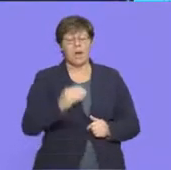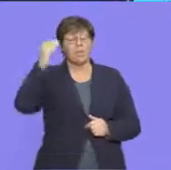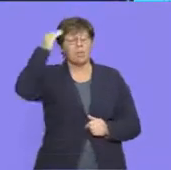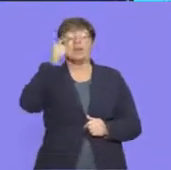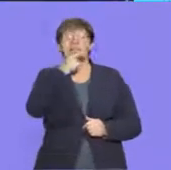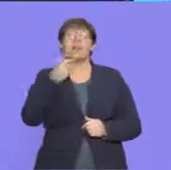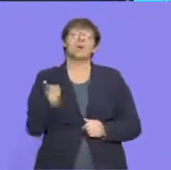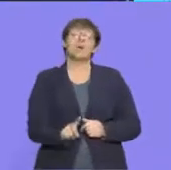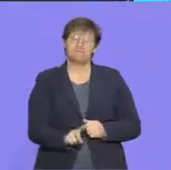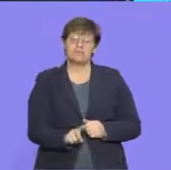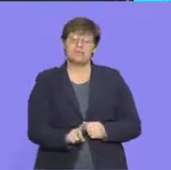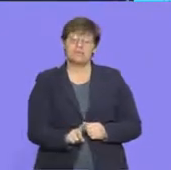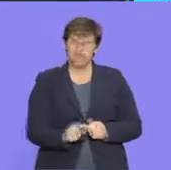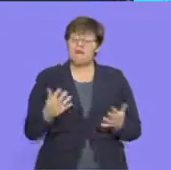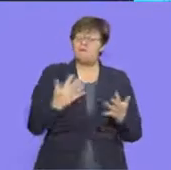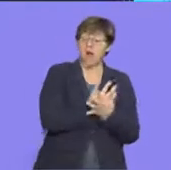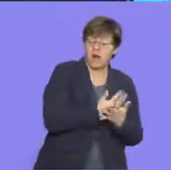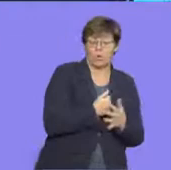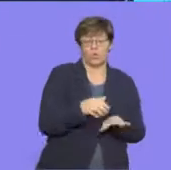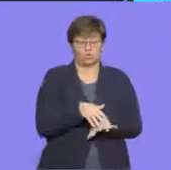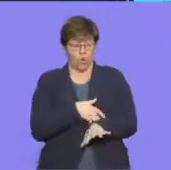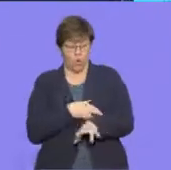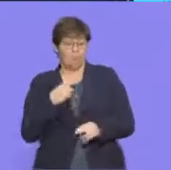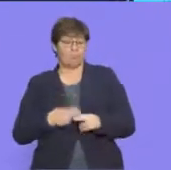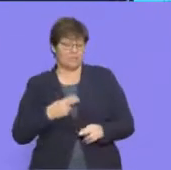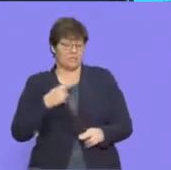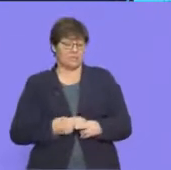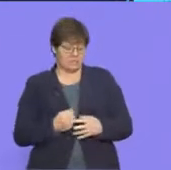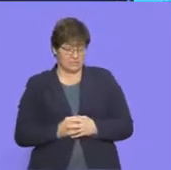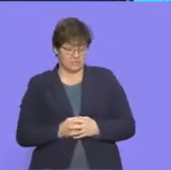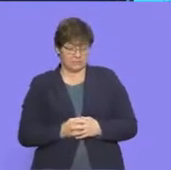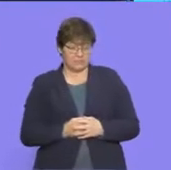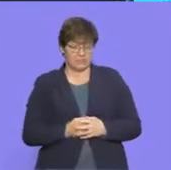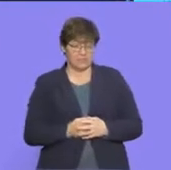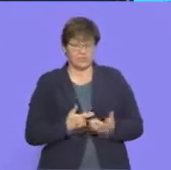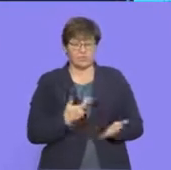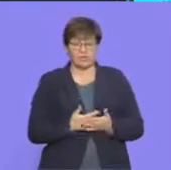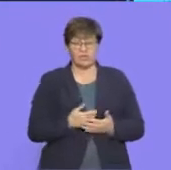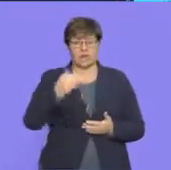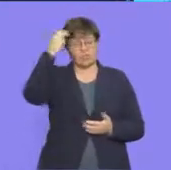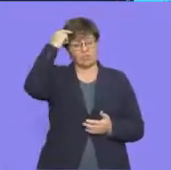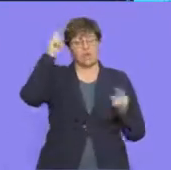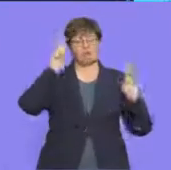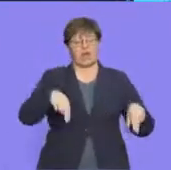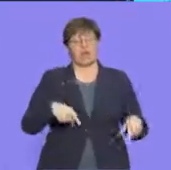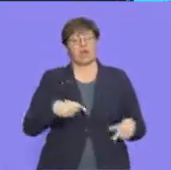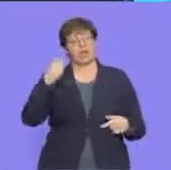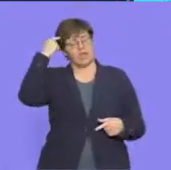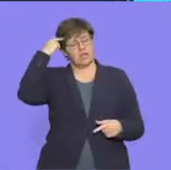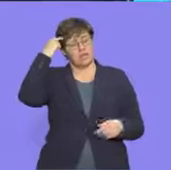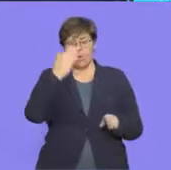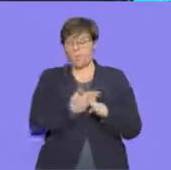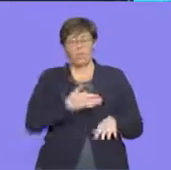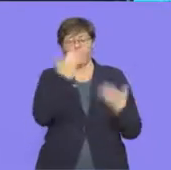how fast must I beat. And that's very often when you see somebody they say is brain dead. Their brain is not working, but